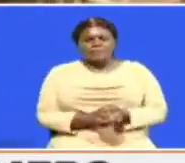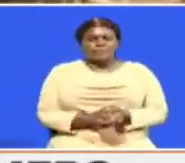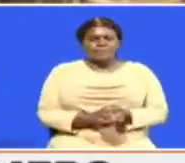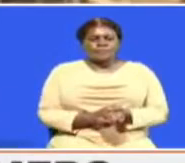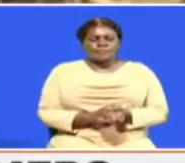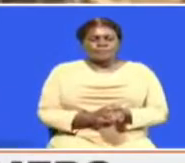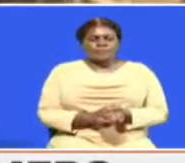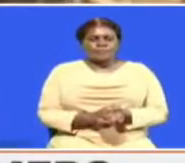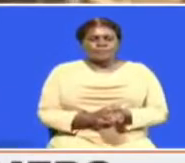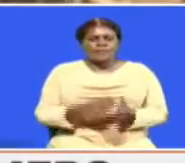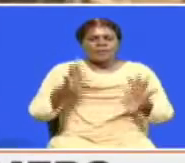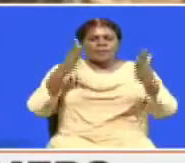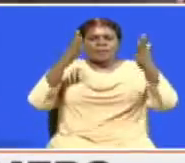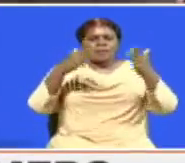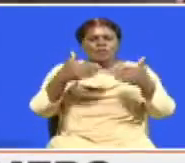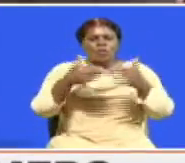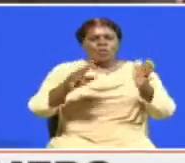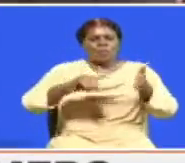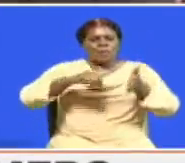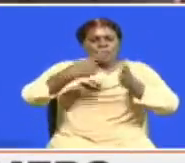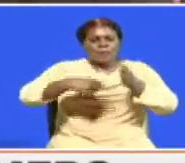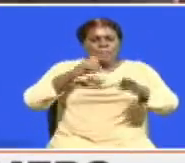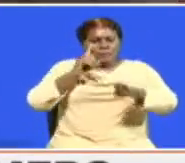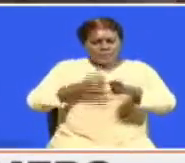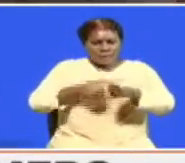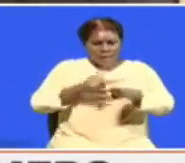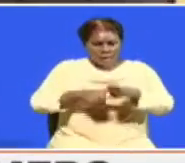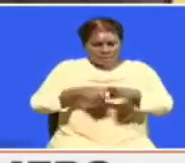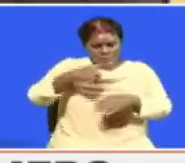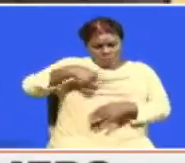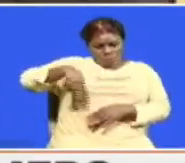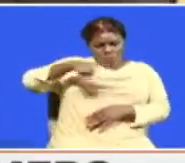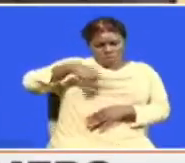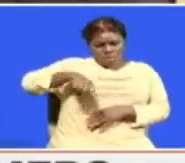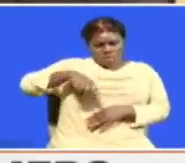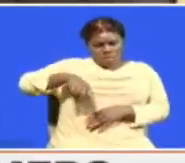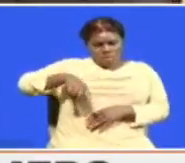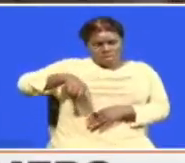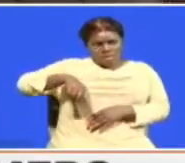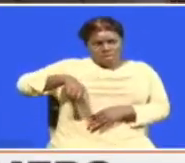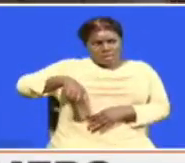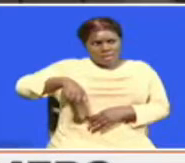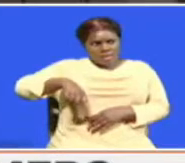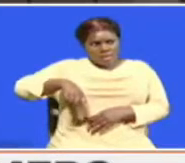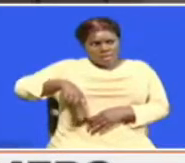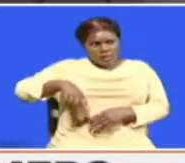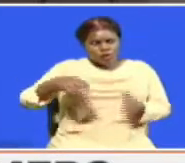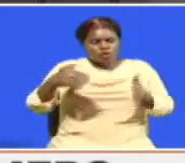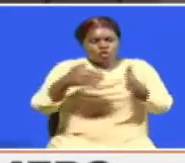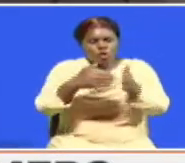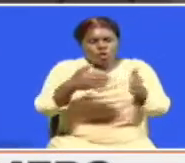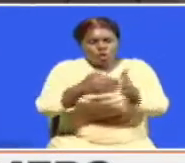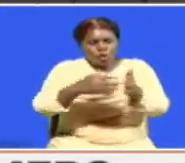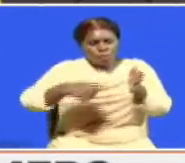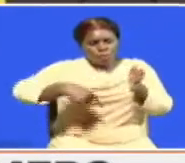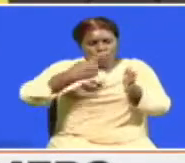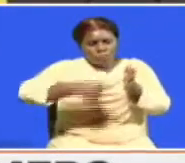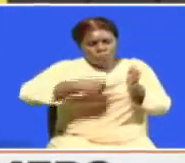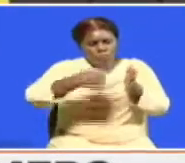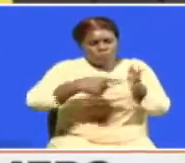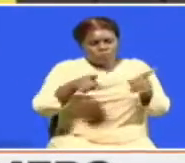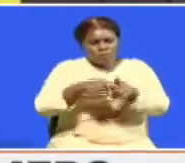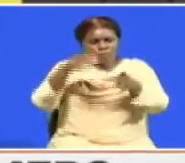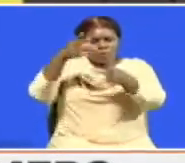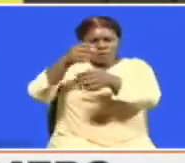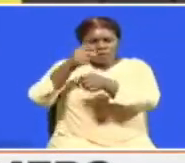So tunashabikia sana kwa kufunguliwa kwa kampuni. Wakati tulikuwa tumesimama usiaga, sisi kama